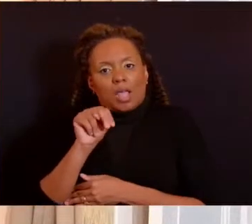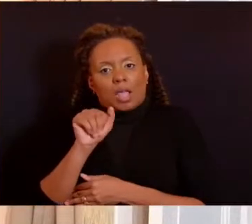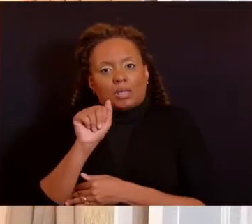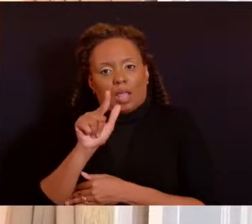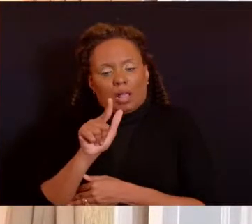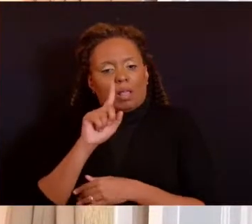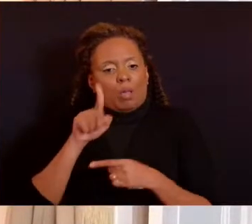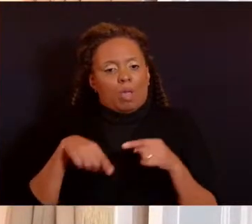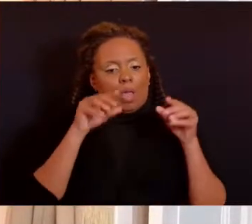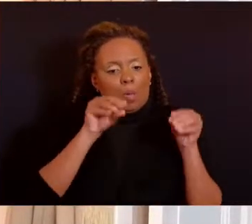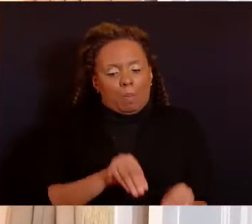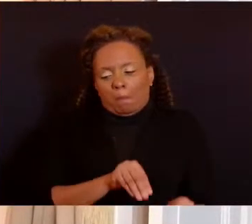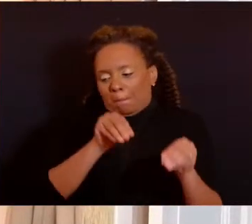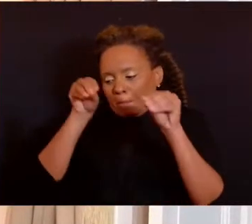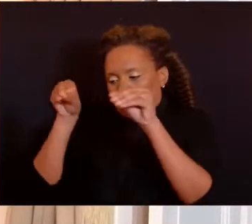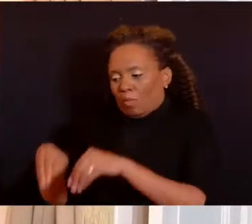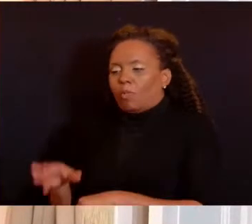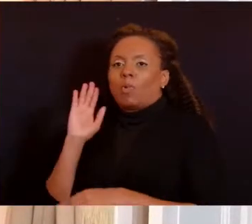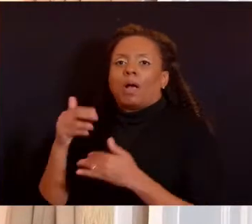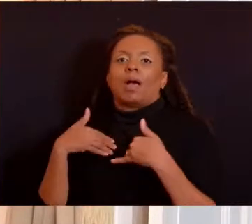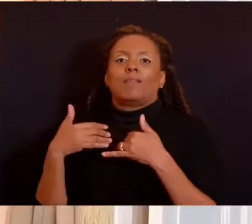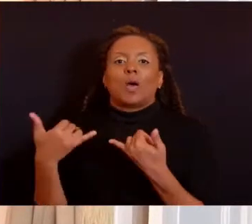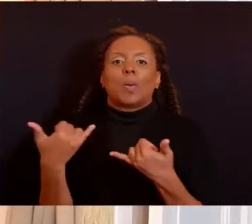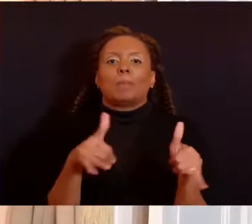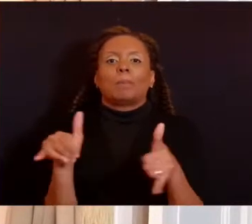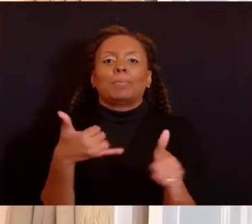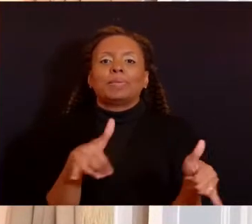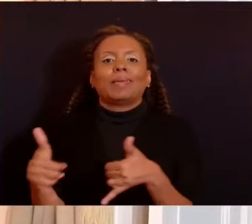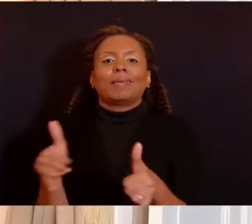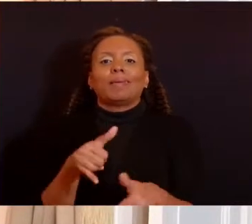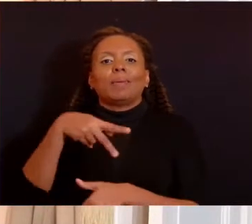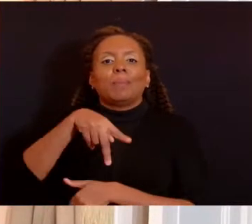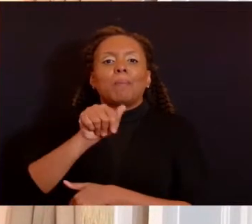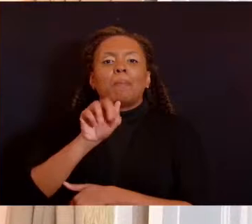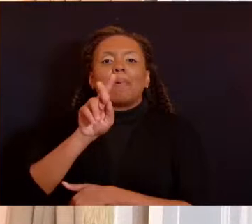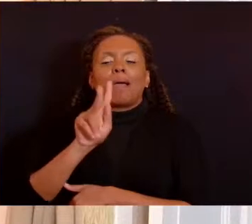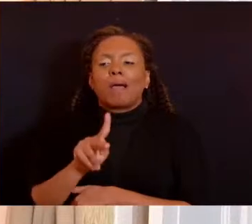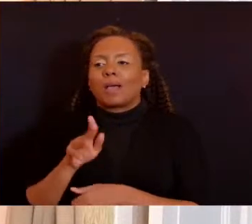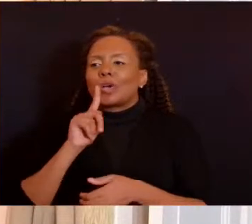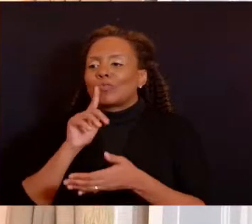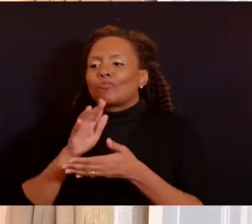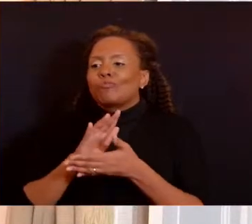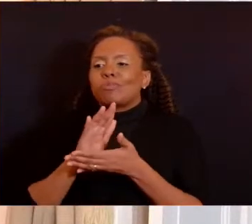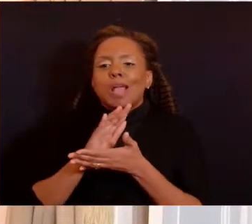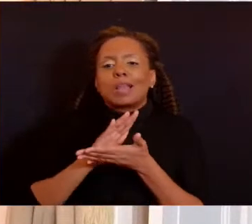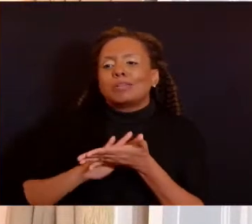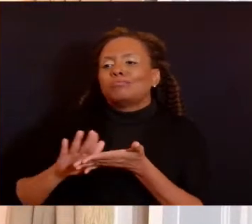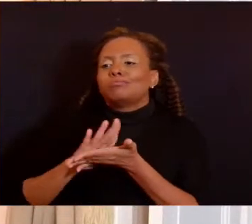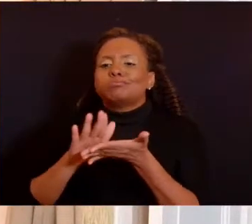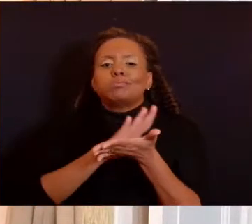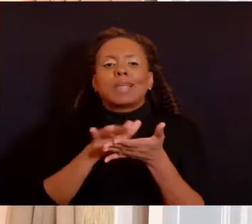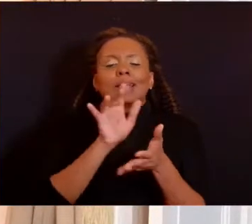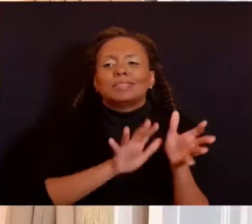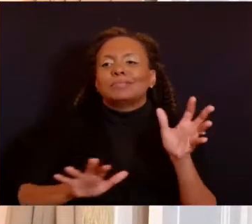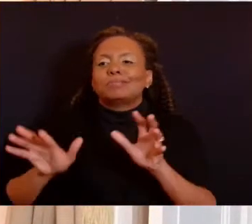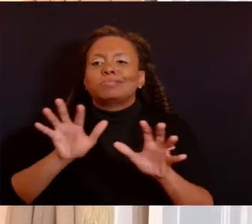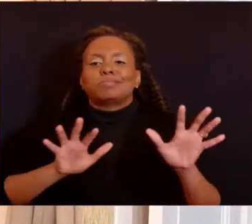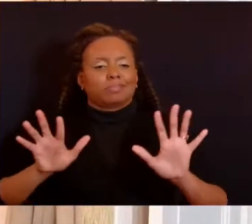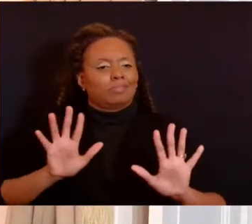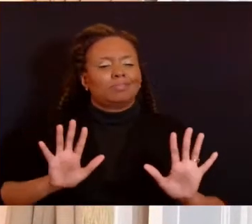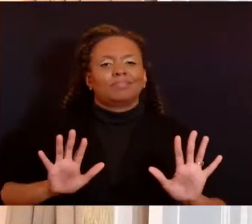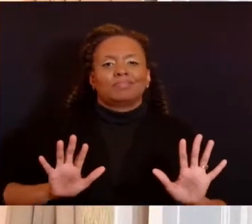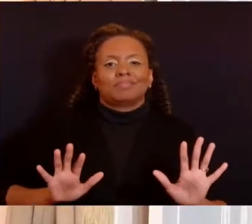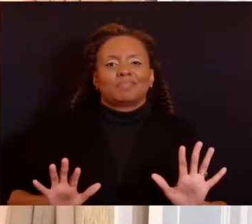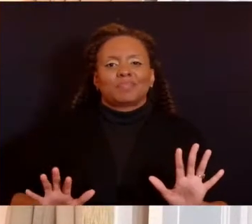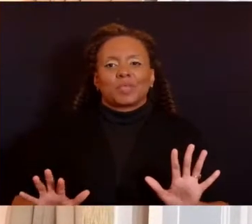them as well, we're going to put a play part there and landscaping to make sure that nobody goes back and is